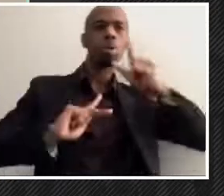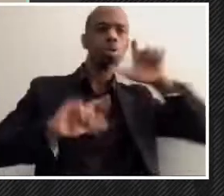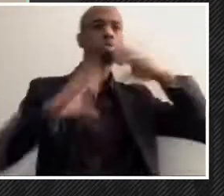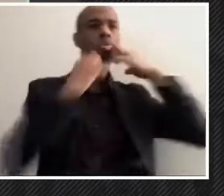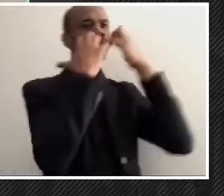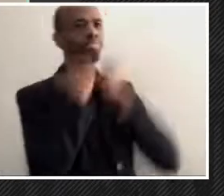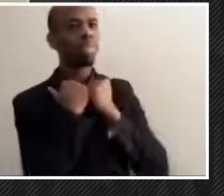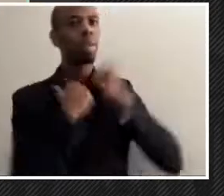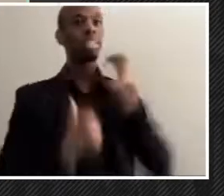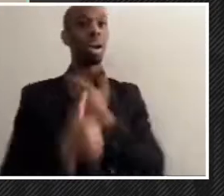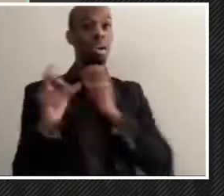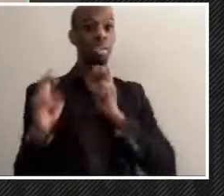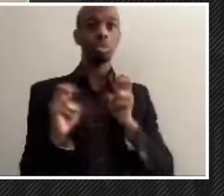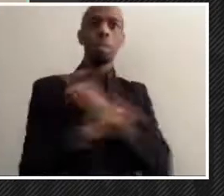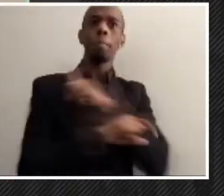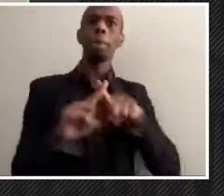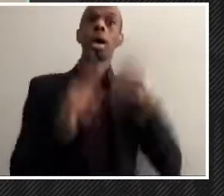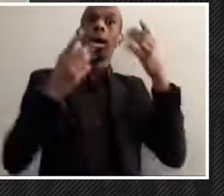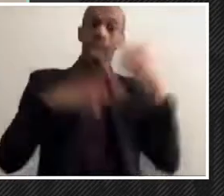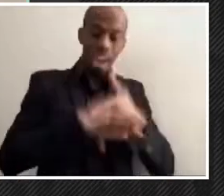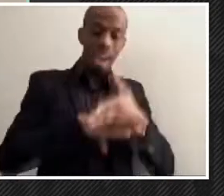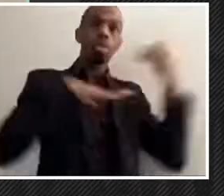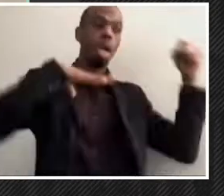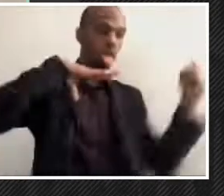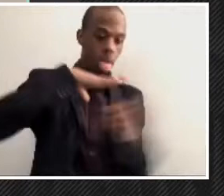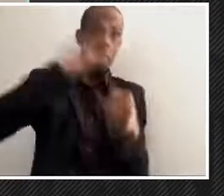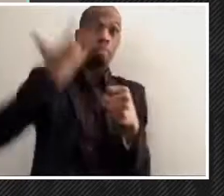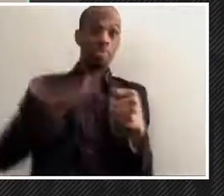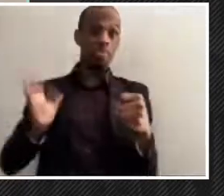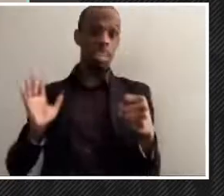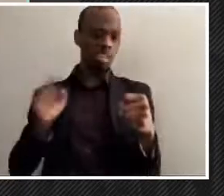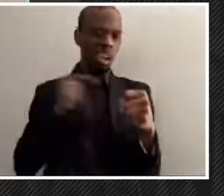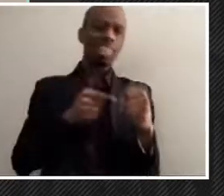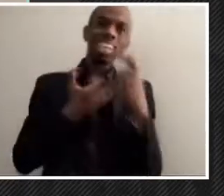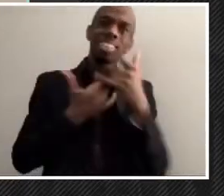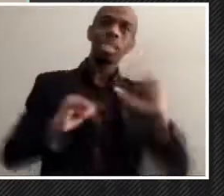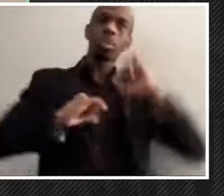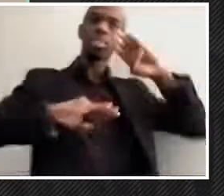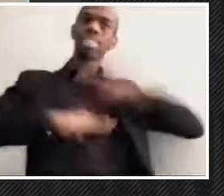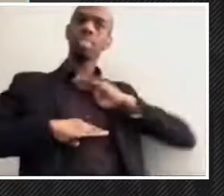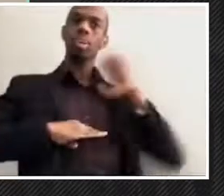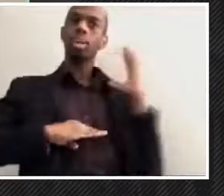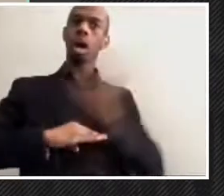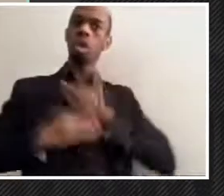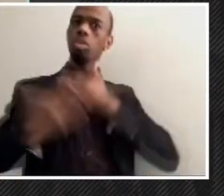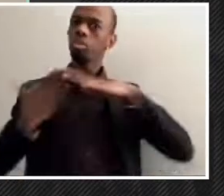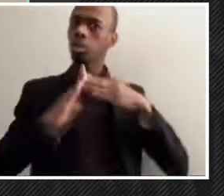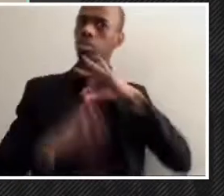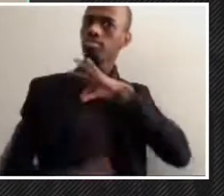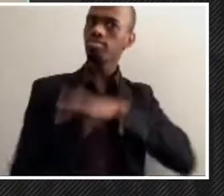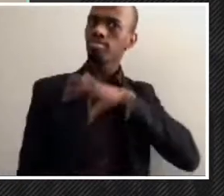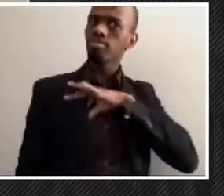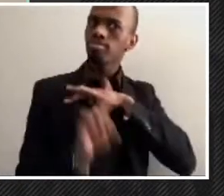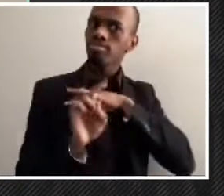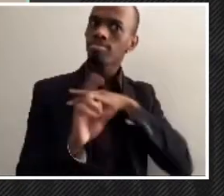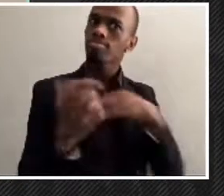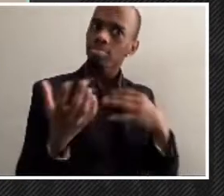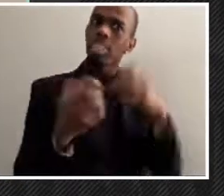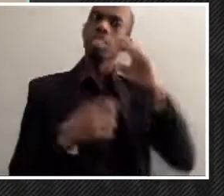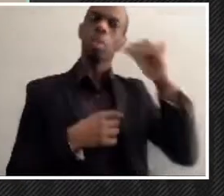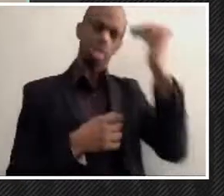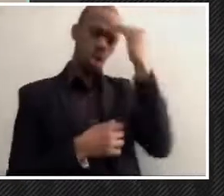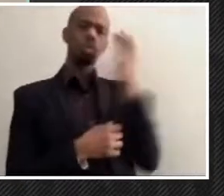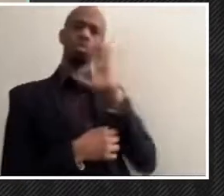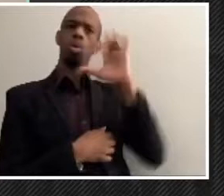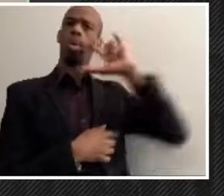once they're in office, are they making sure that they do the communities well? And I know we'll get some time to talk about that later, but I think to